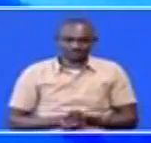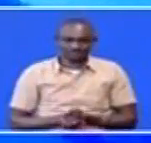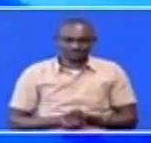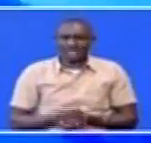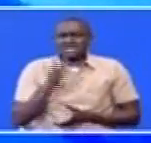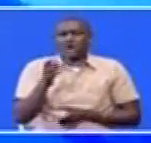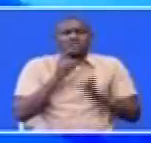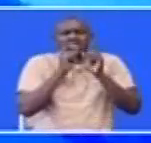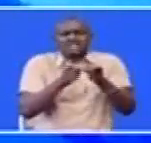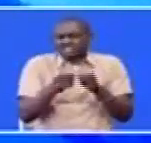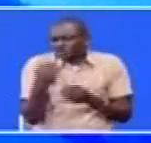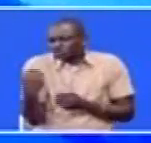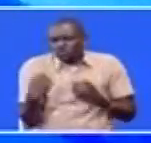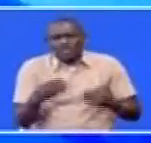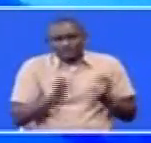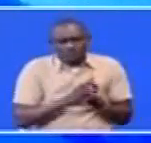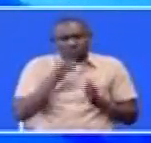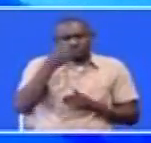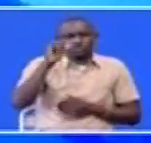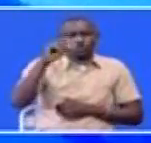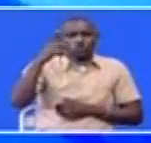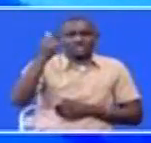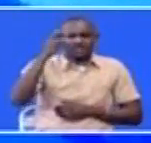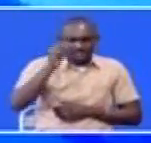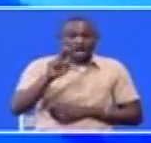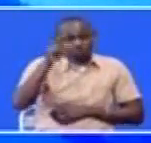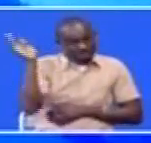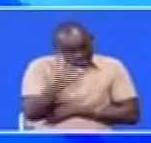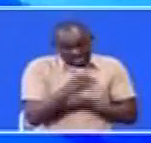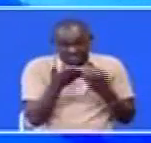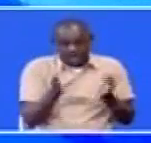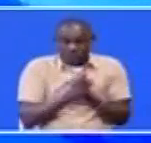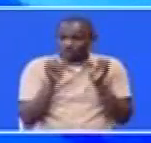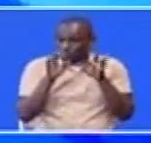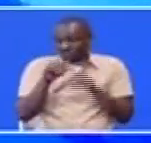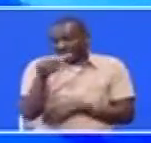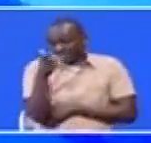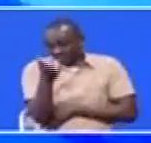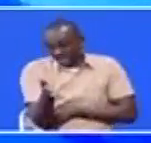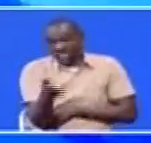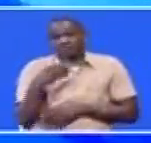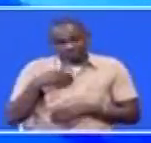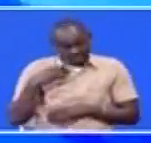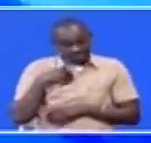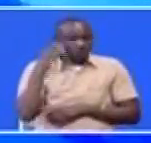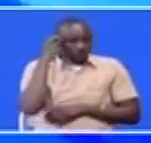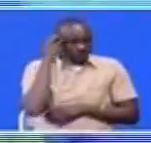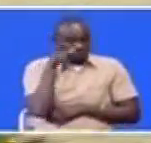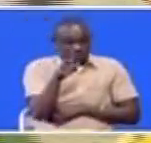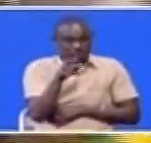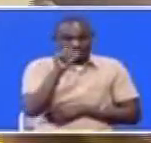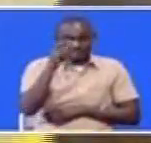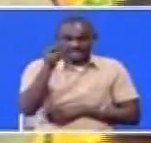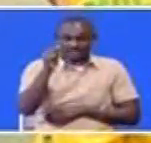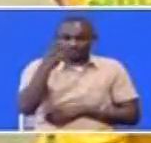Talented kids from Syokimau Fotball Academy got the chance to receive training from Coach Dan Wright, who is the academy coach of Brantford FC,